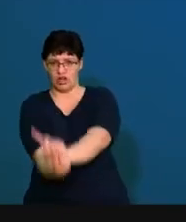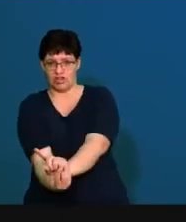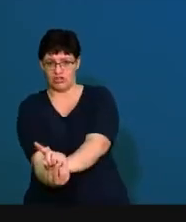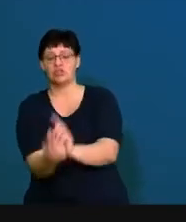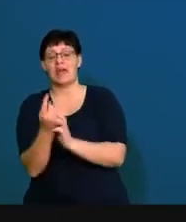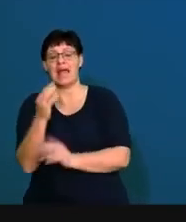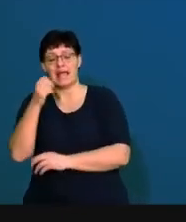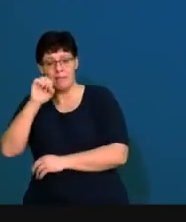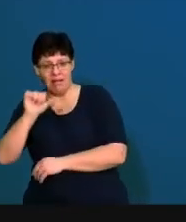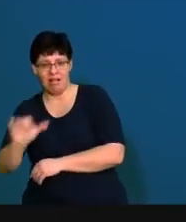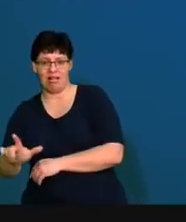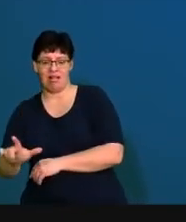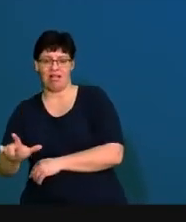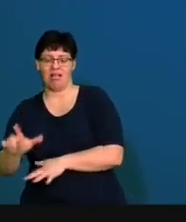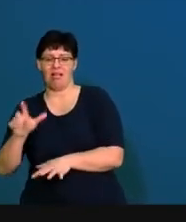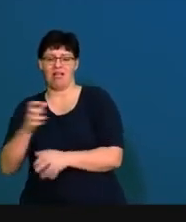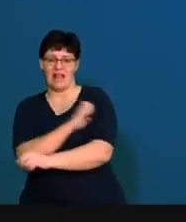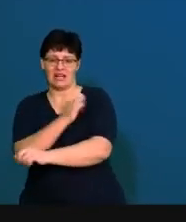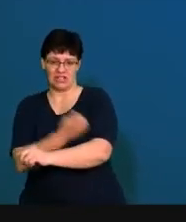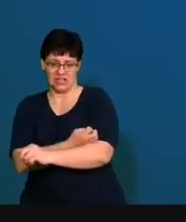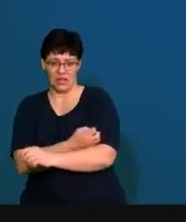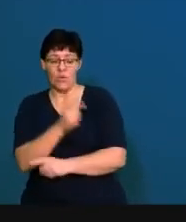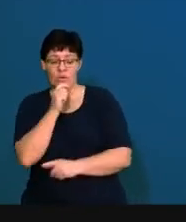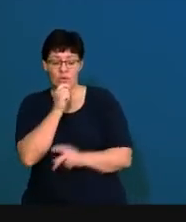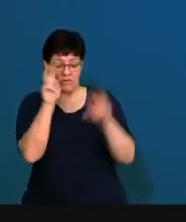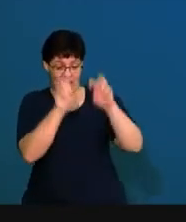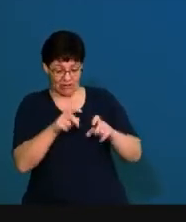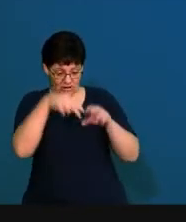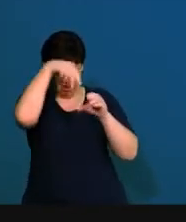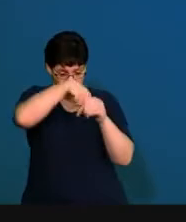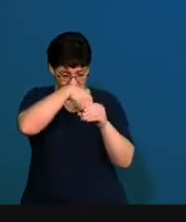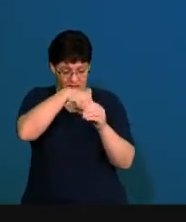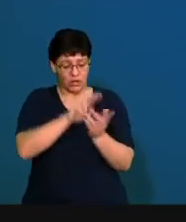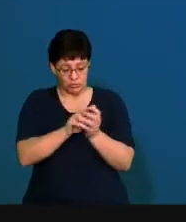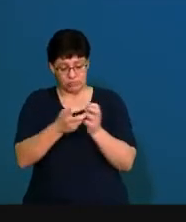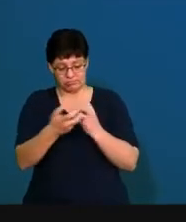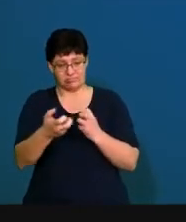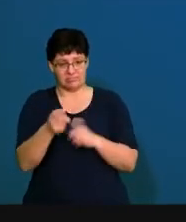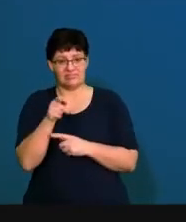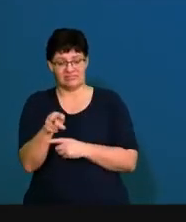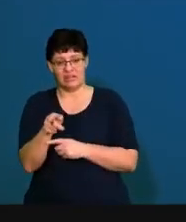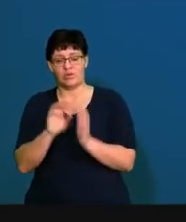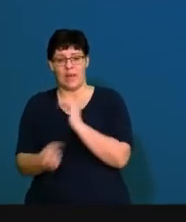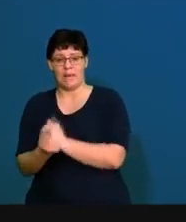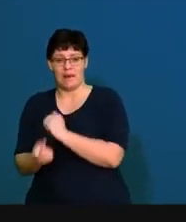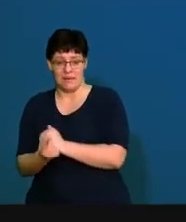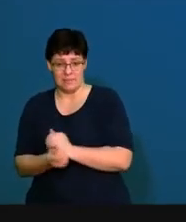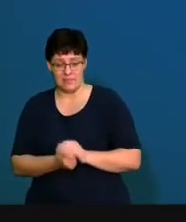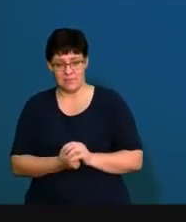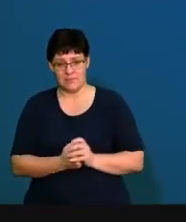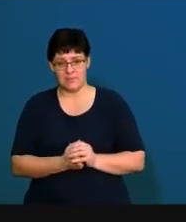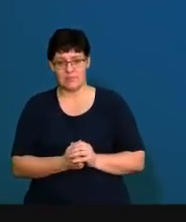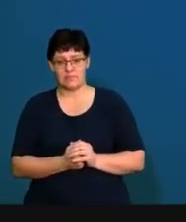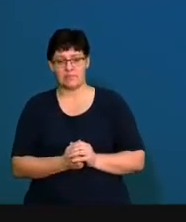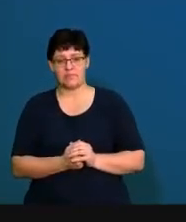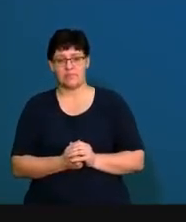to chemical energy. So we're using electrical energy for these redox reactions to actually take place,